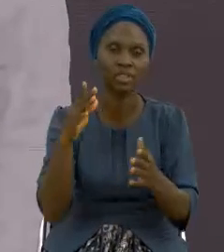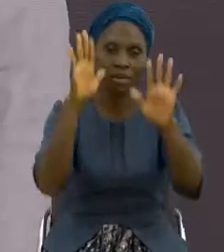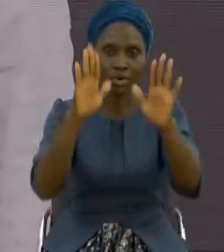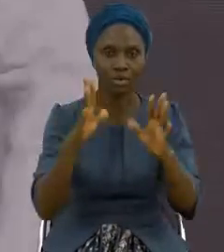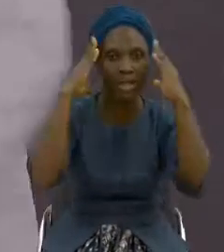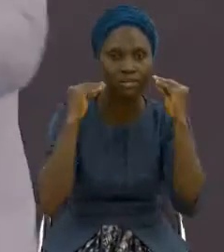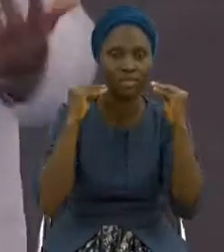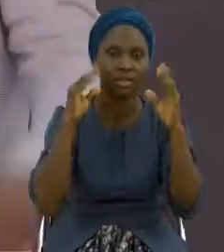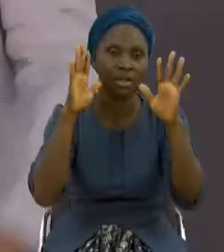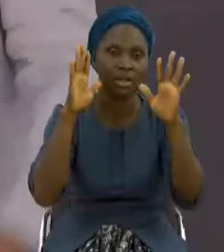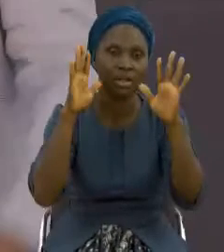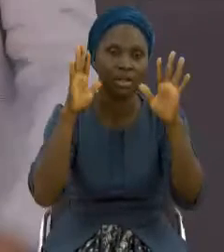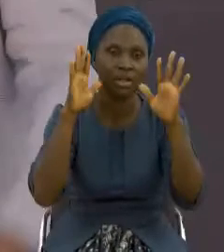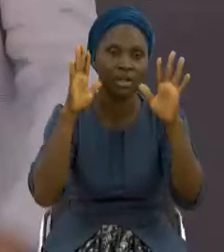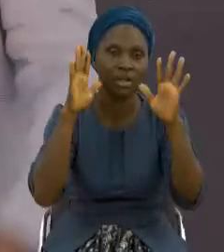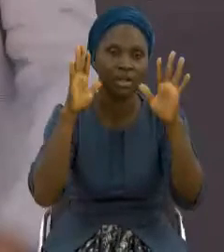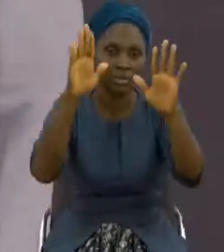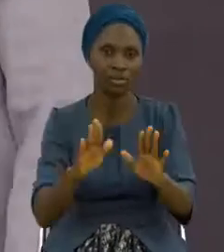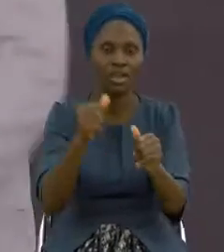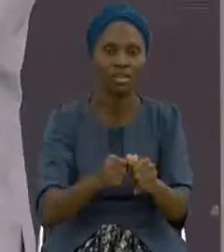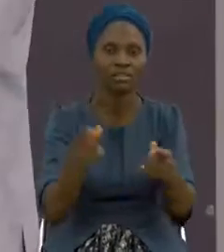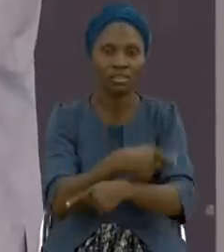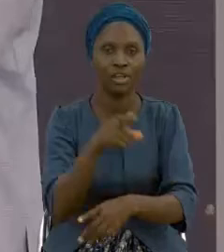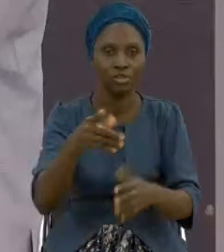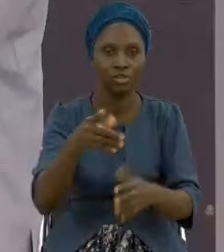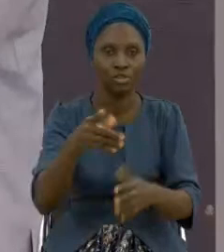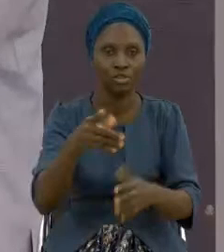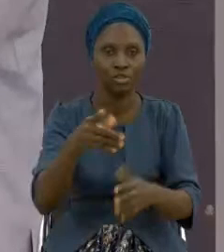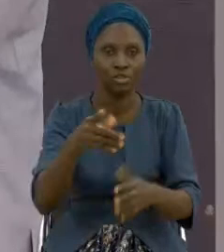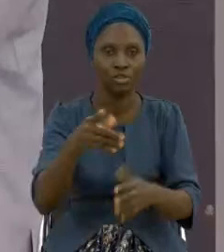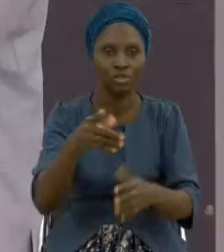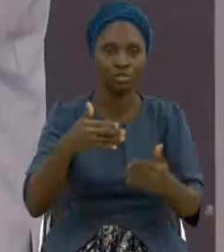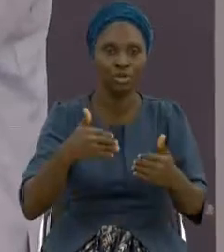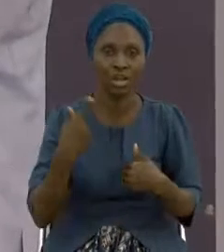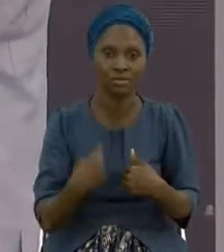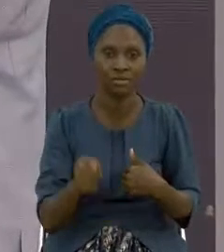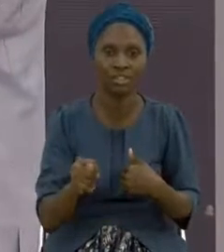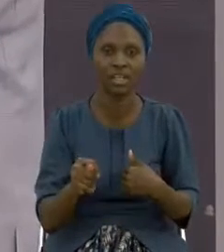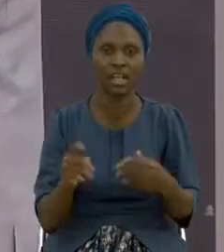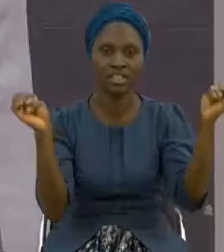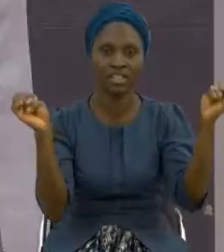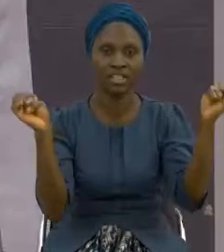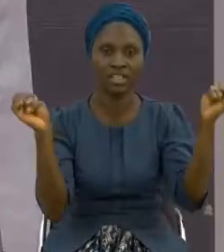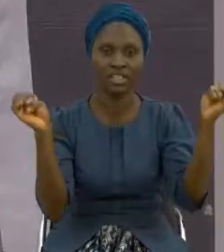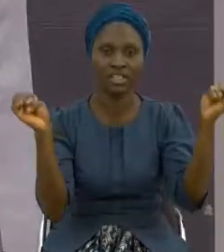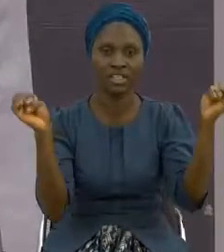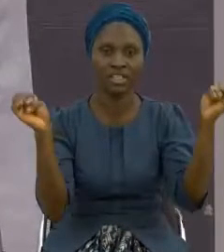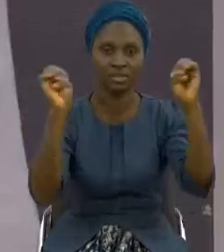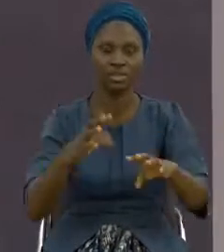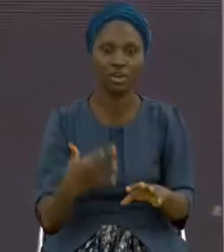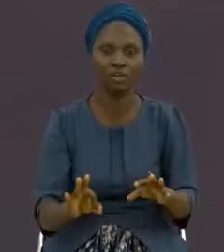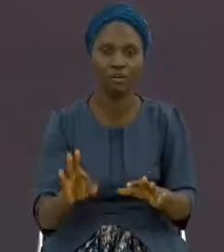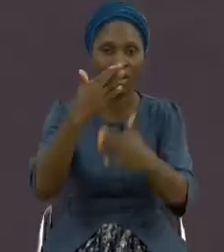the experimentation of heaven. And miracles happen morning,